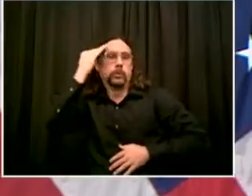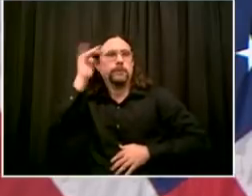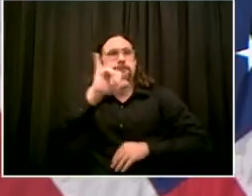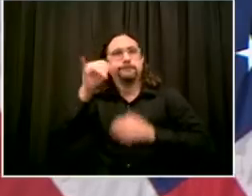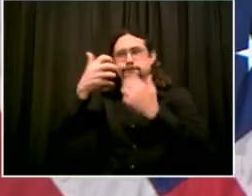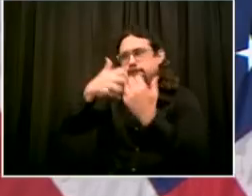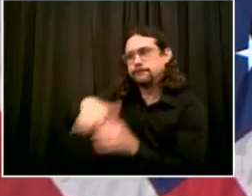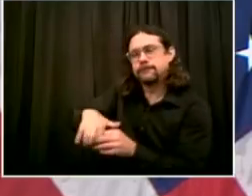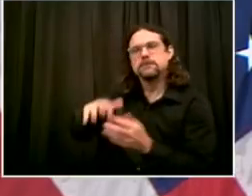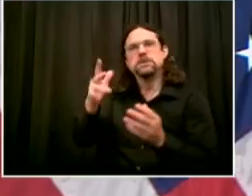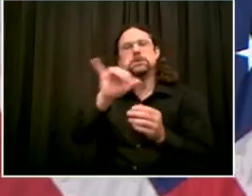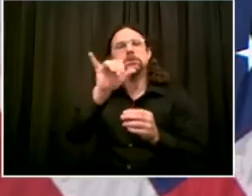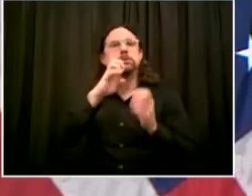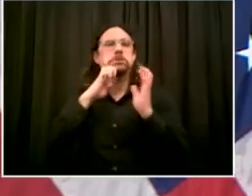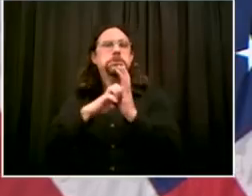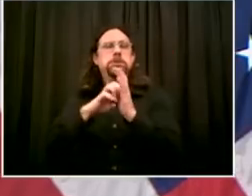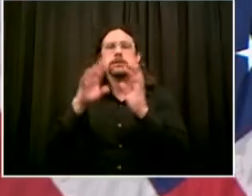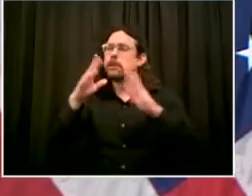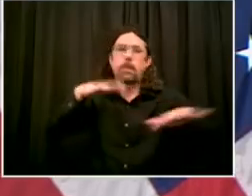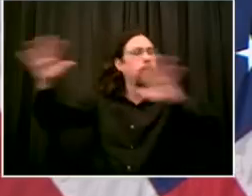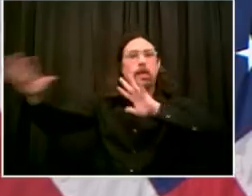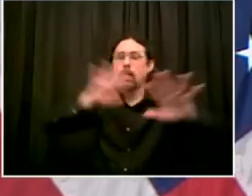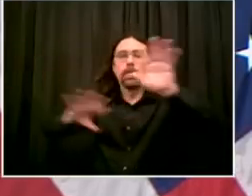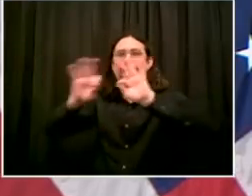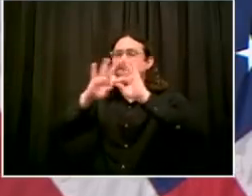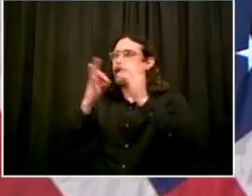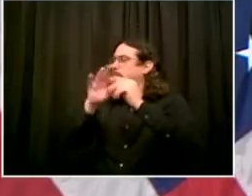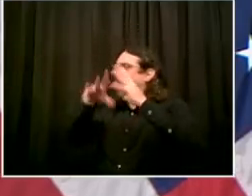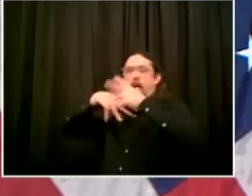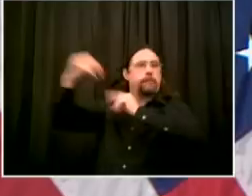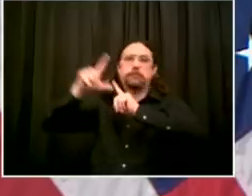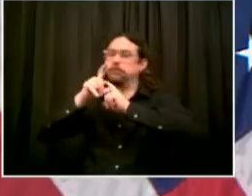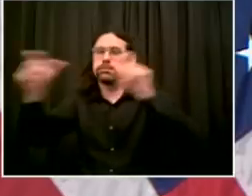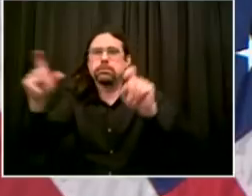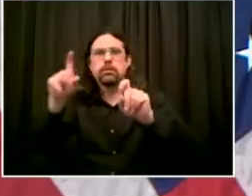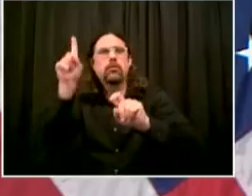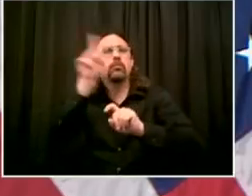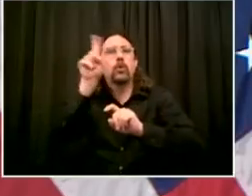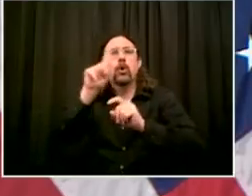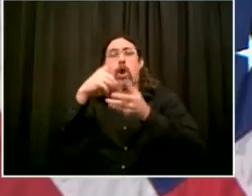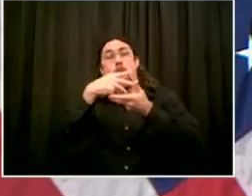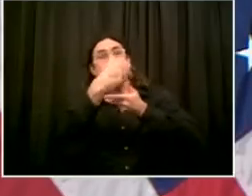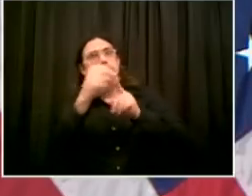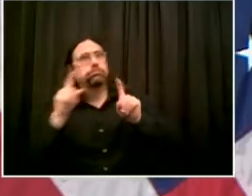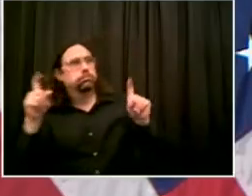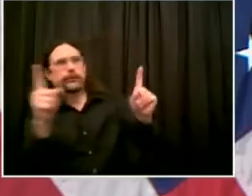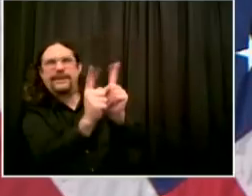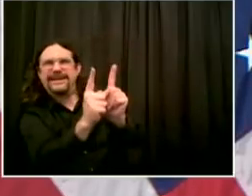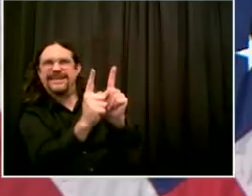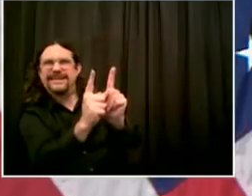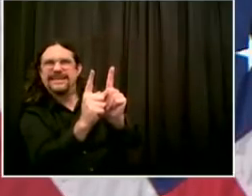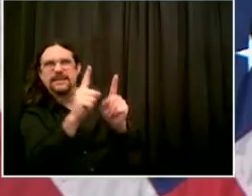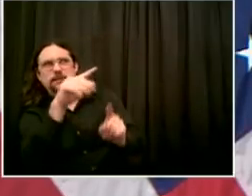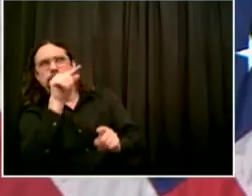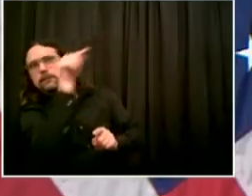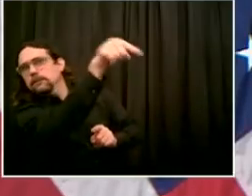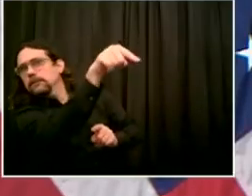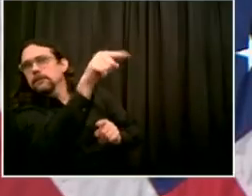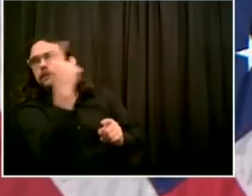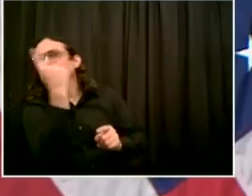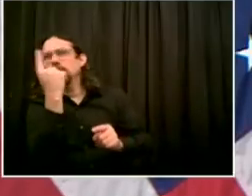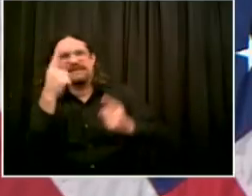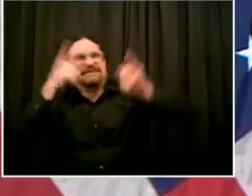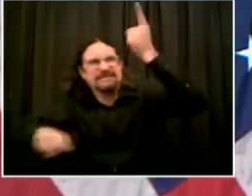safe. We want you to prepare for strong winds. Strong winds will bring down trees, power lines, and they can turn unsecured objects into